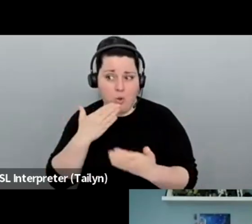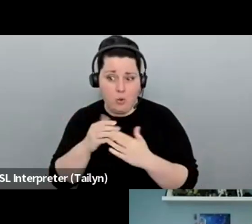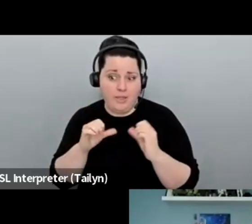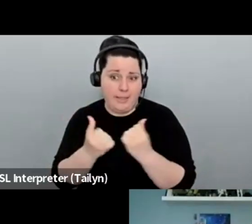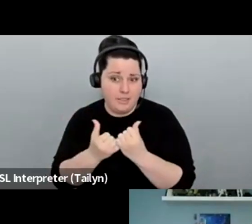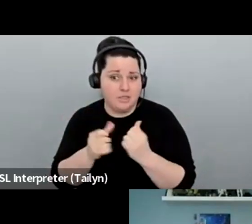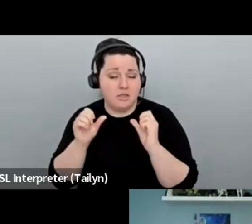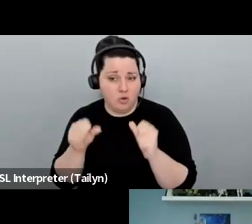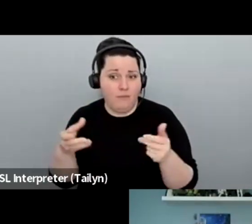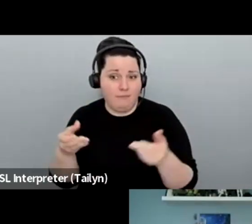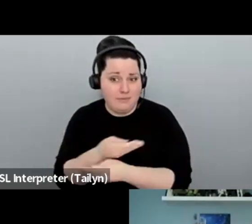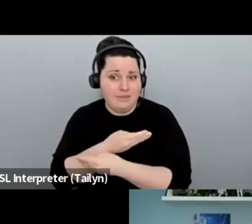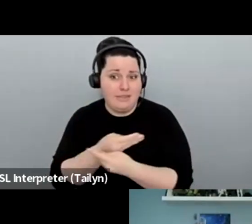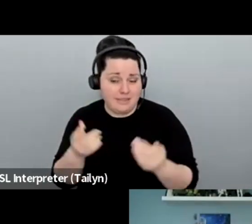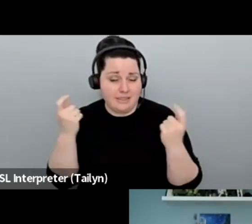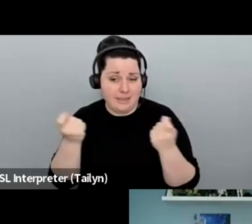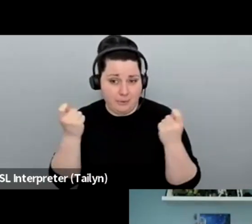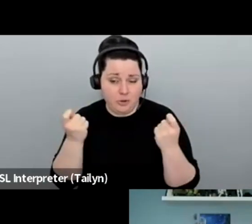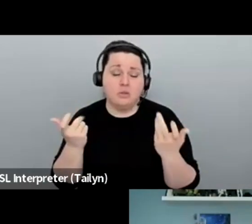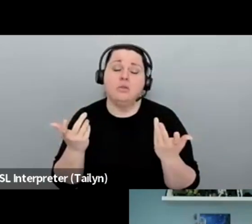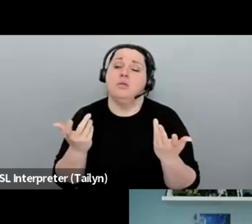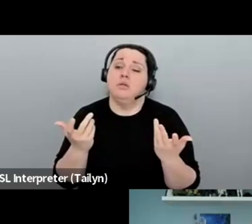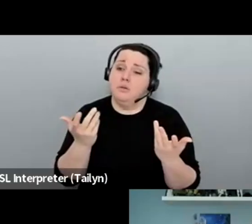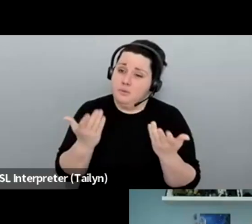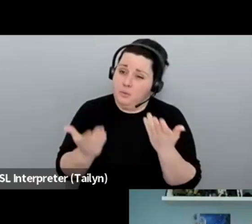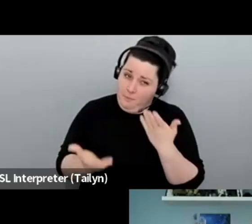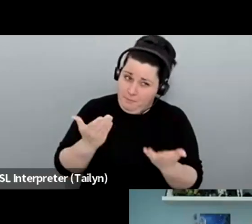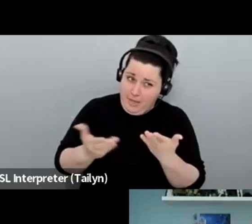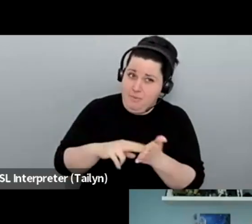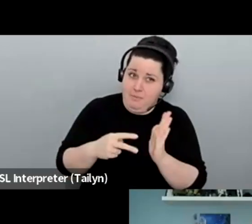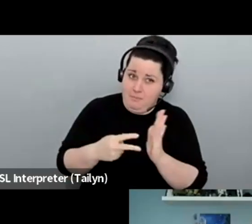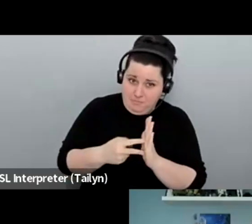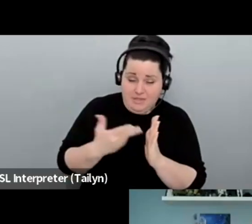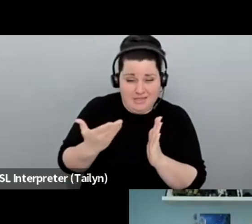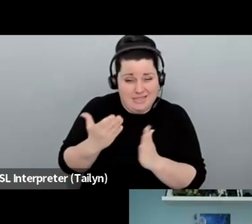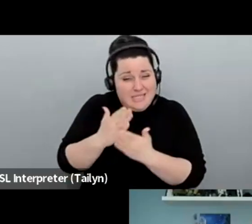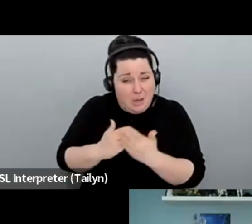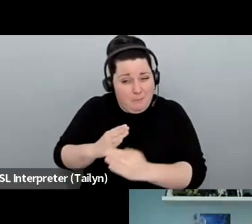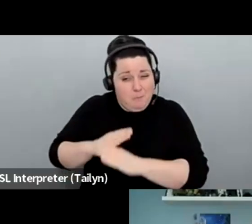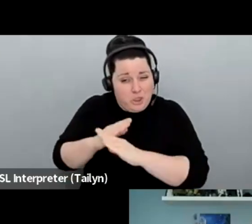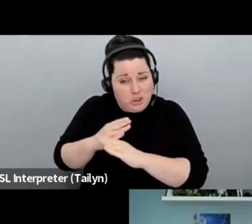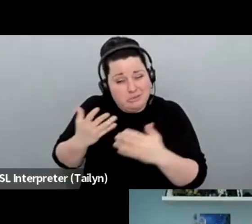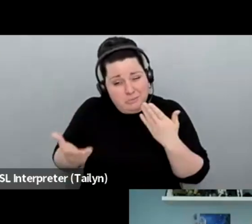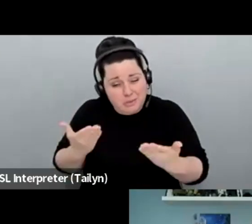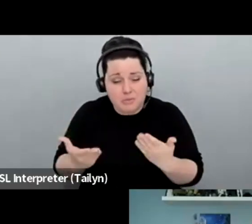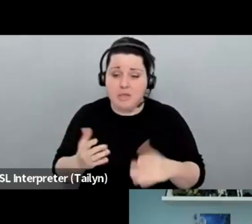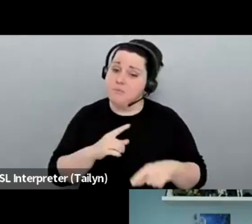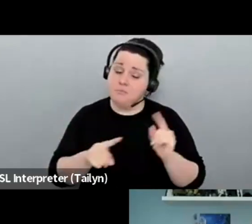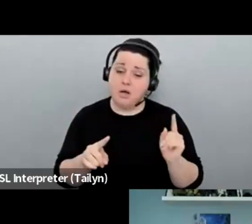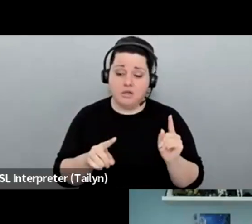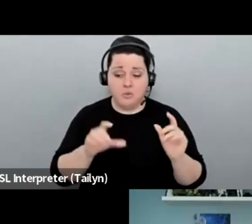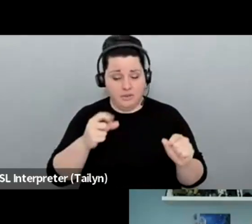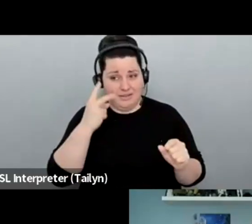to facilitate this celebration. And so that might mean that there is some protection there, but also we are seeing